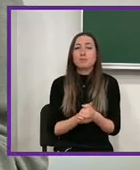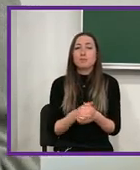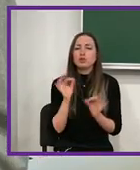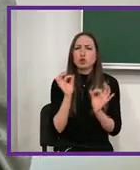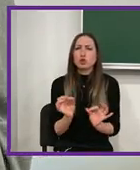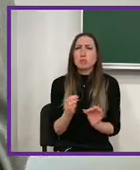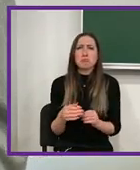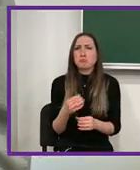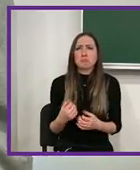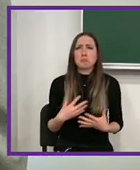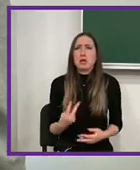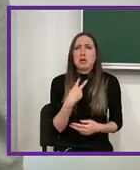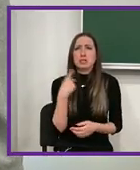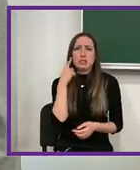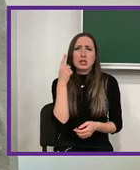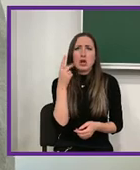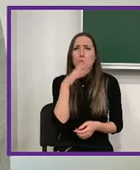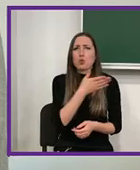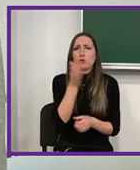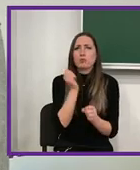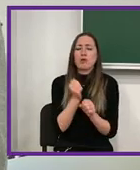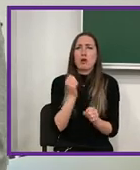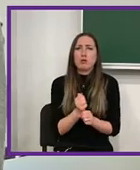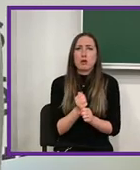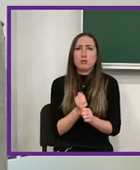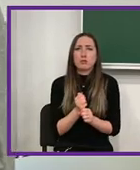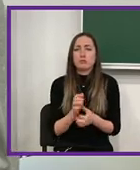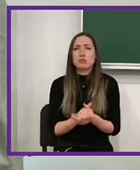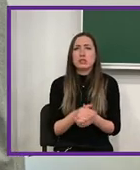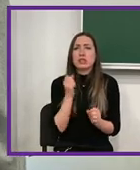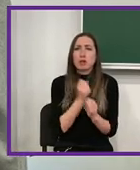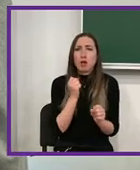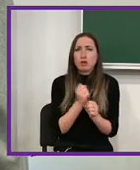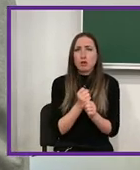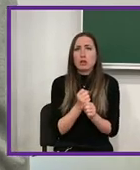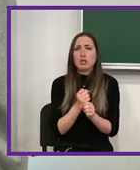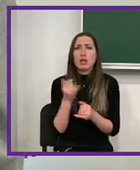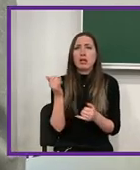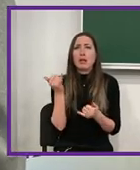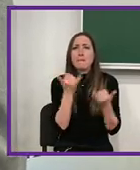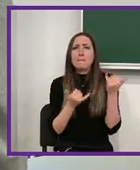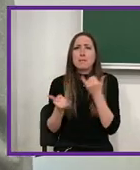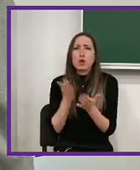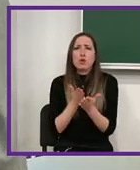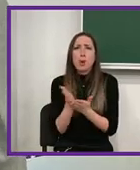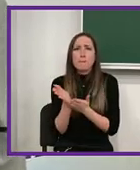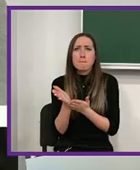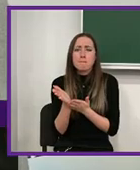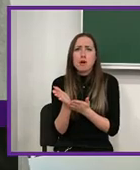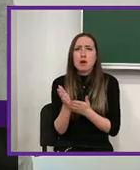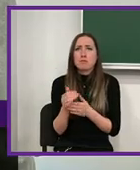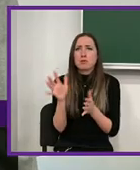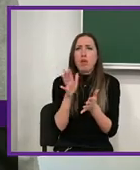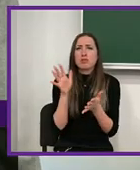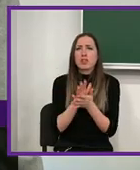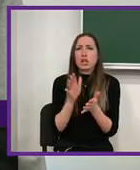as a and working in the field of fertilizers and a chemical field and so on. I imagine there are potential real issues